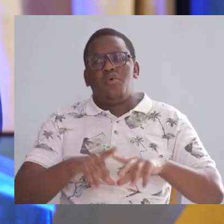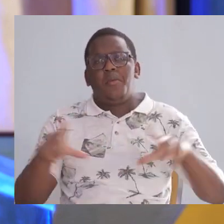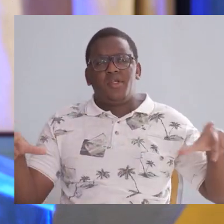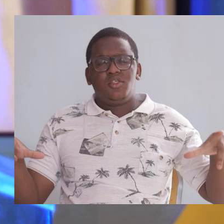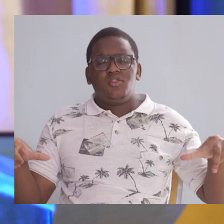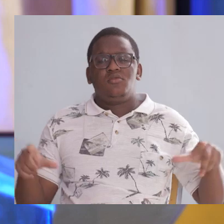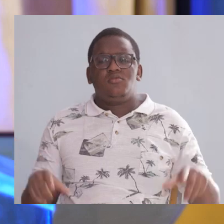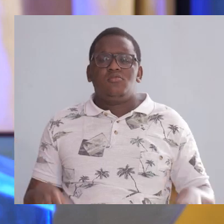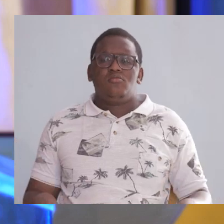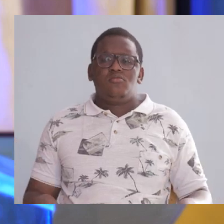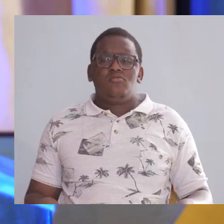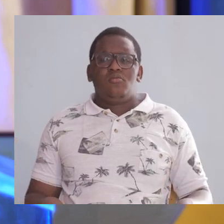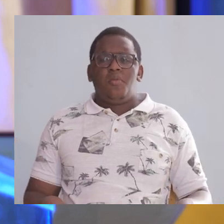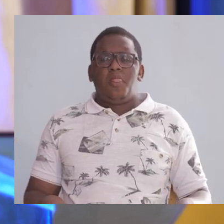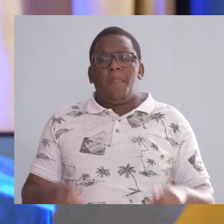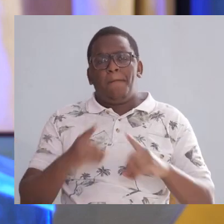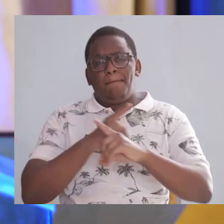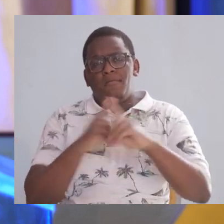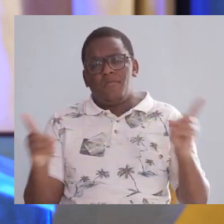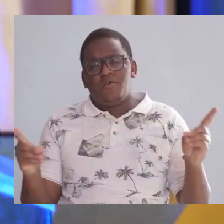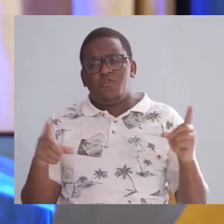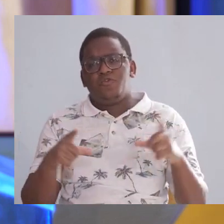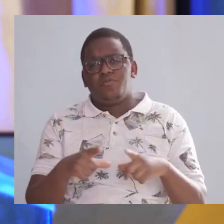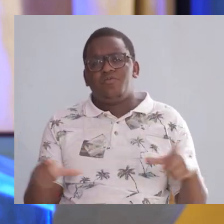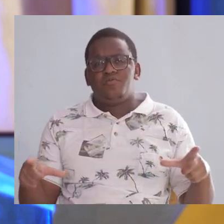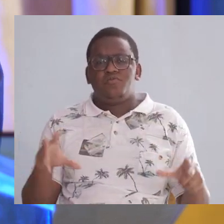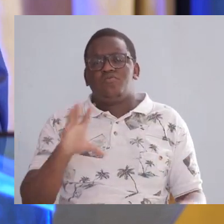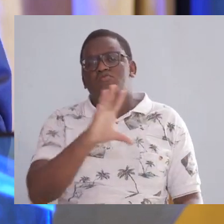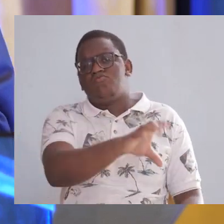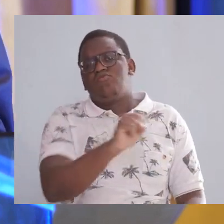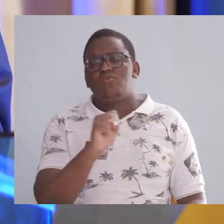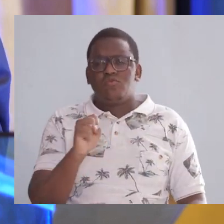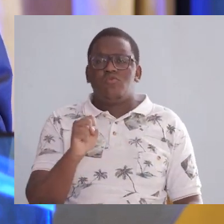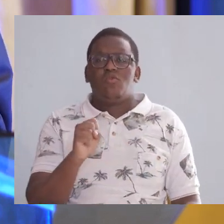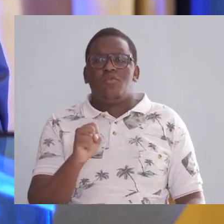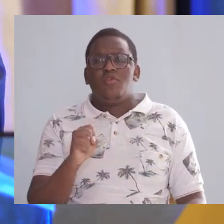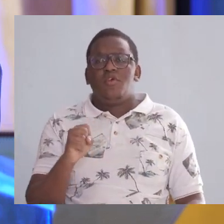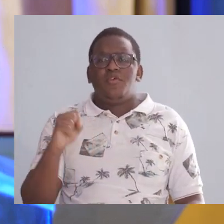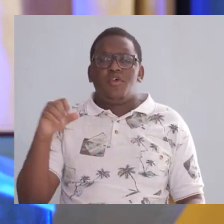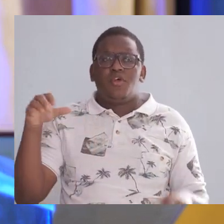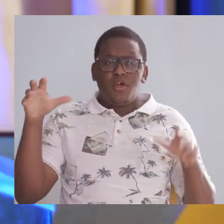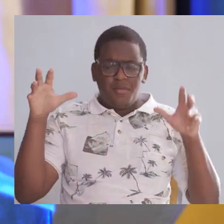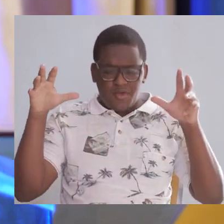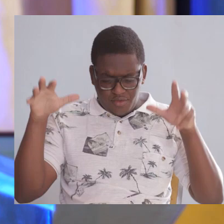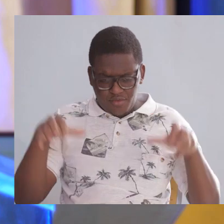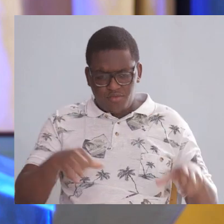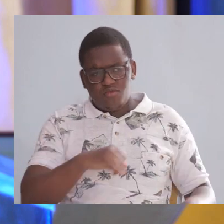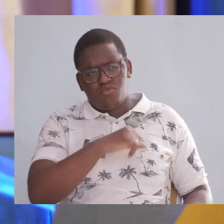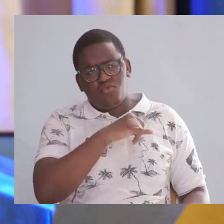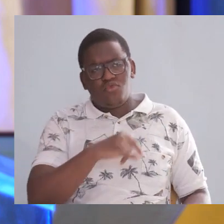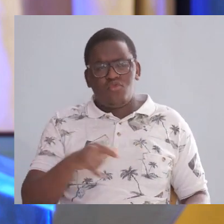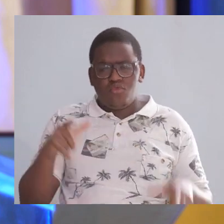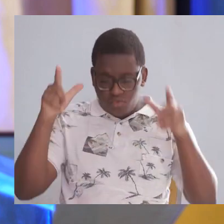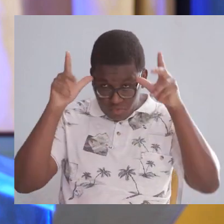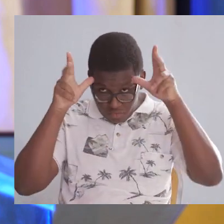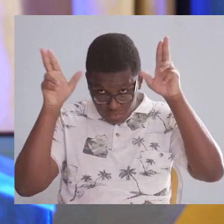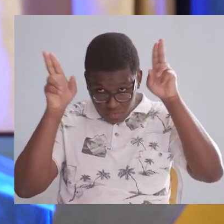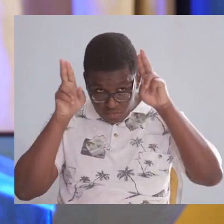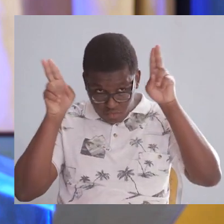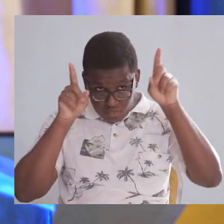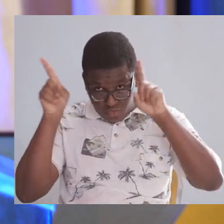he orchestrated the destruction of Job's property, theft of his camels, via the Chaldeans